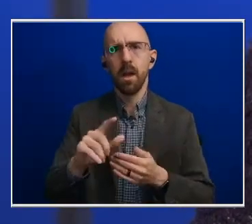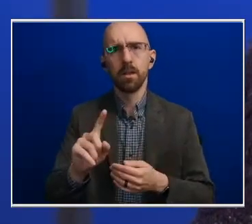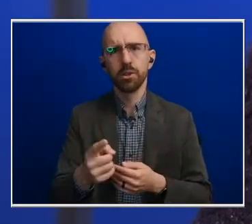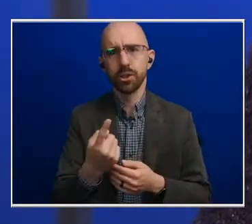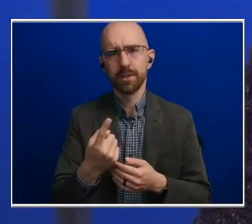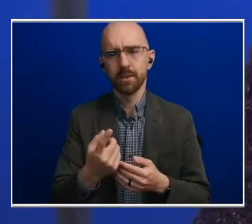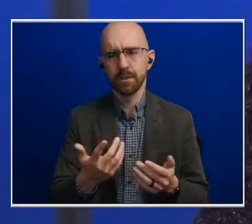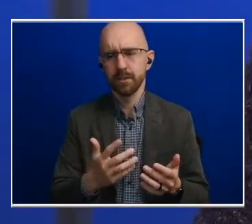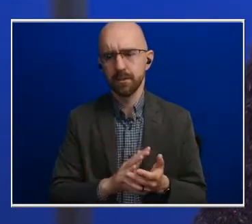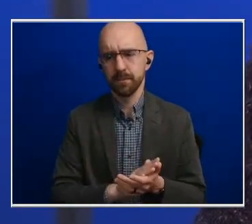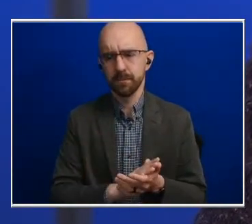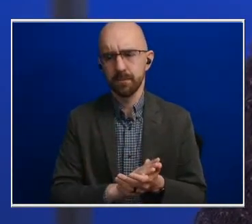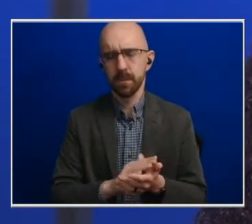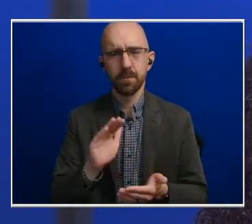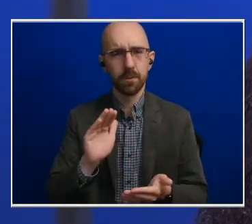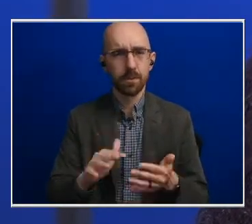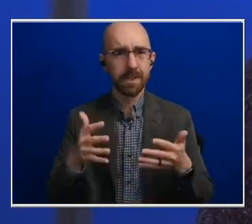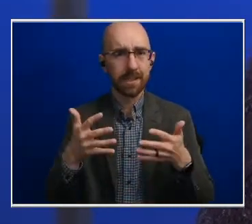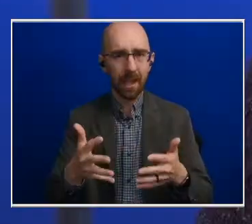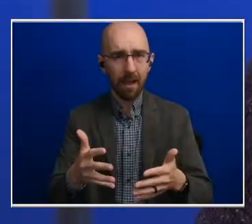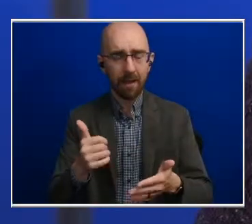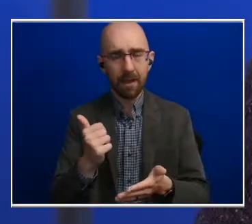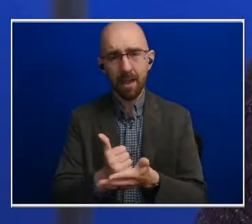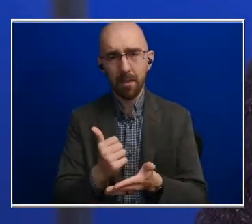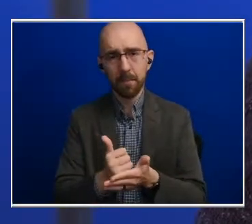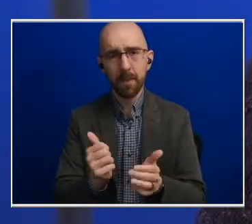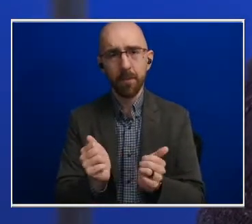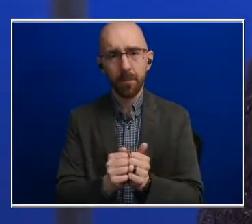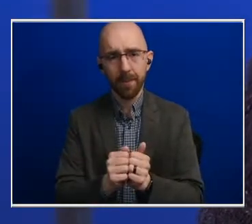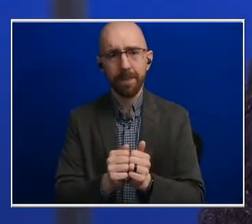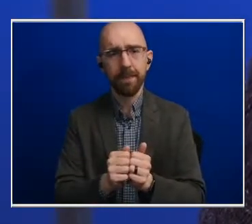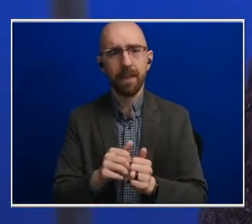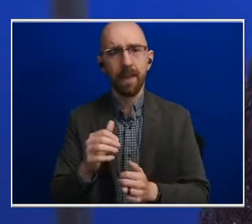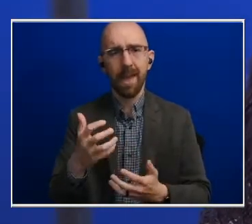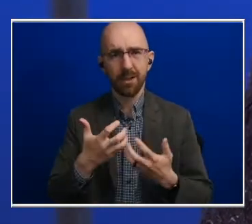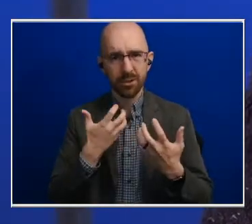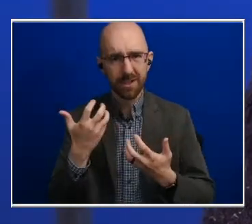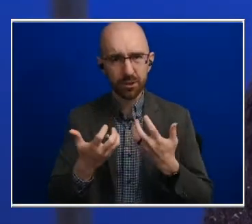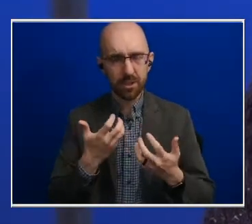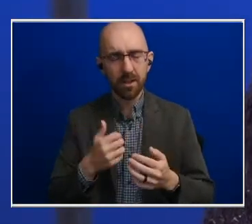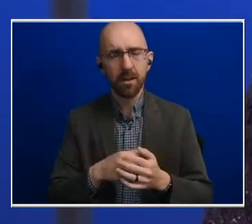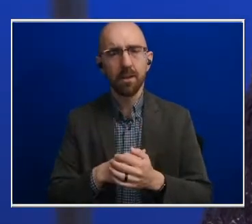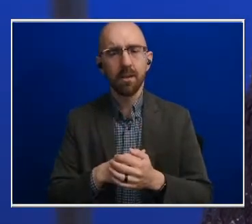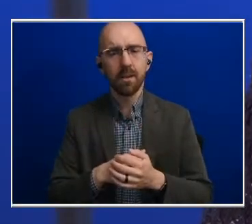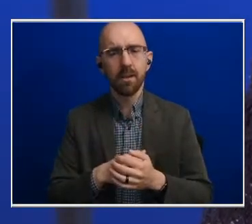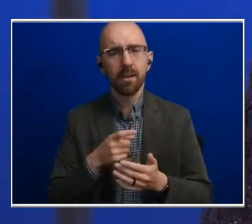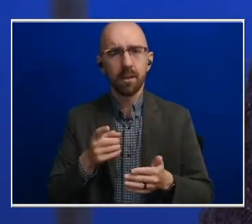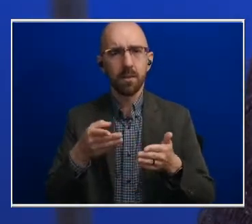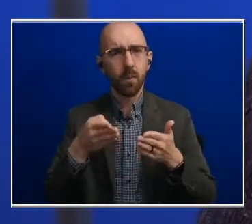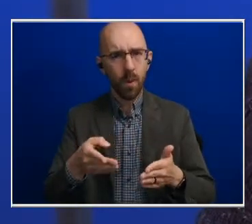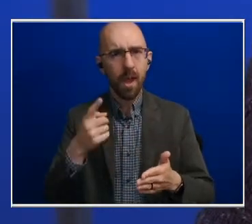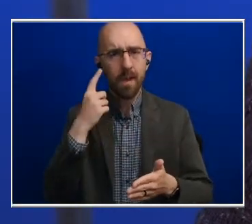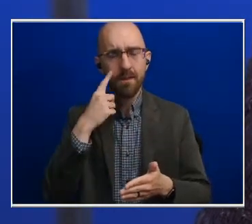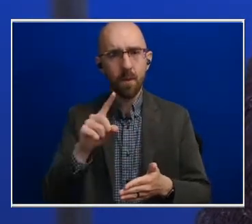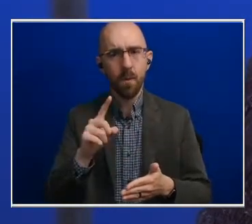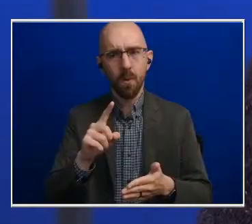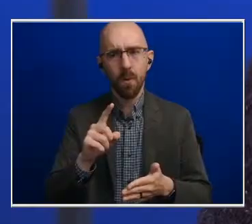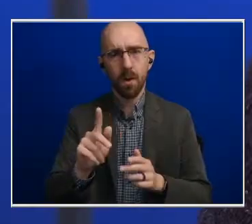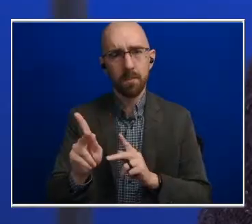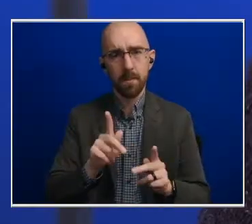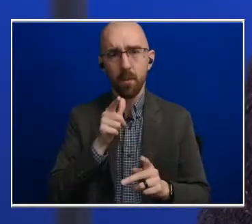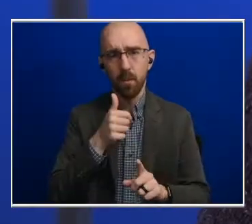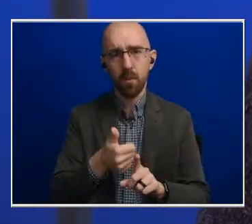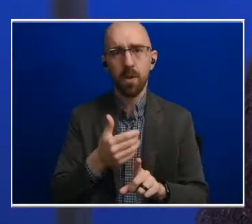reducing anxiety and helping with agitation, it is a way for people who are living with dementia to